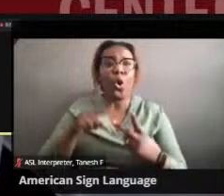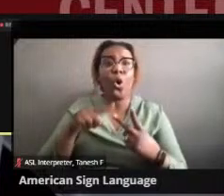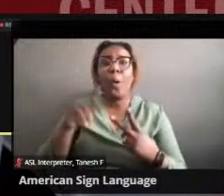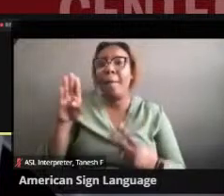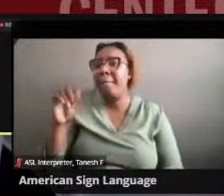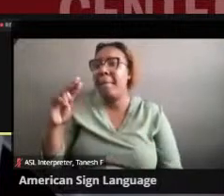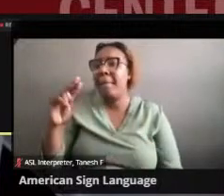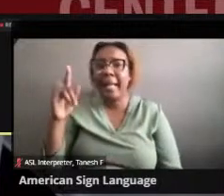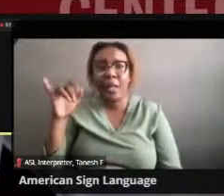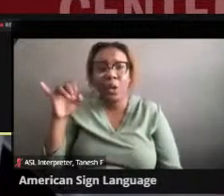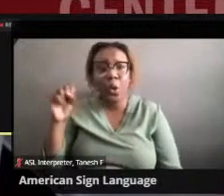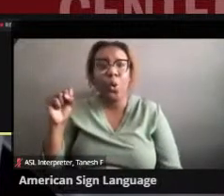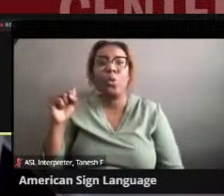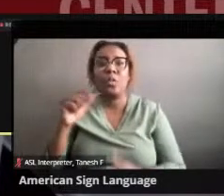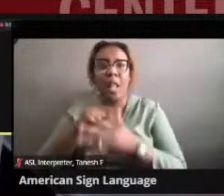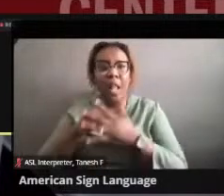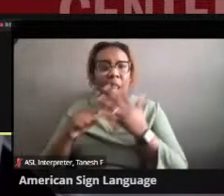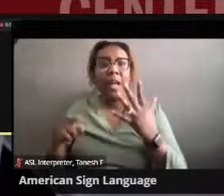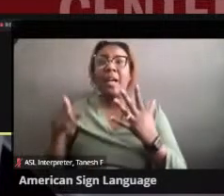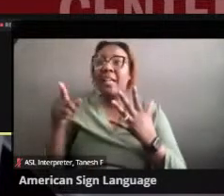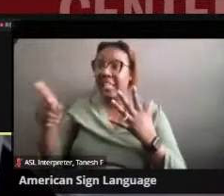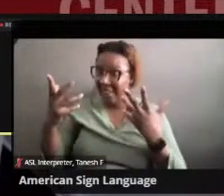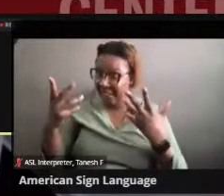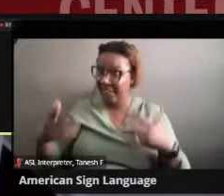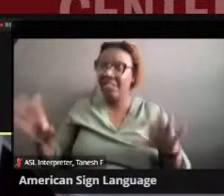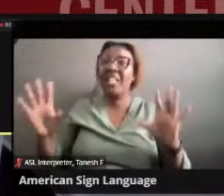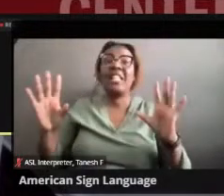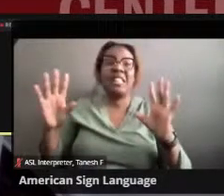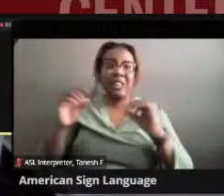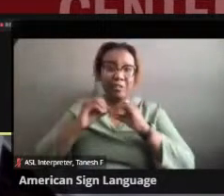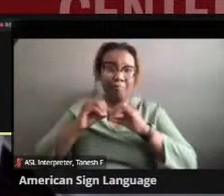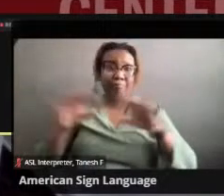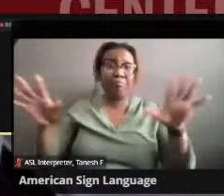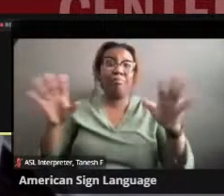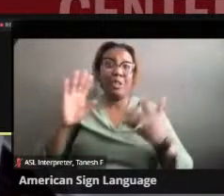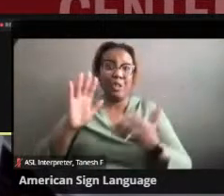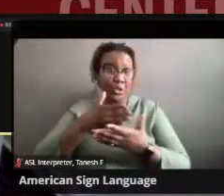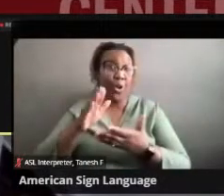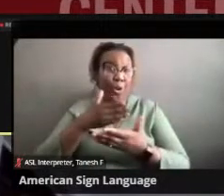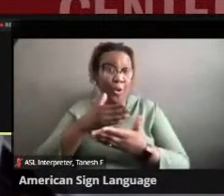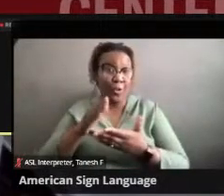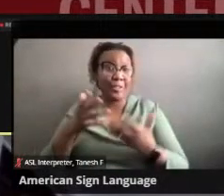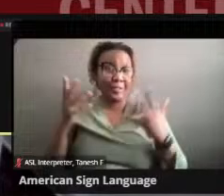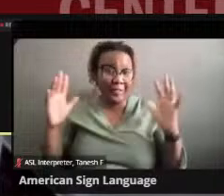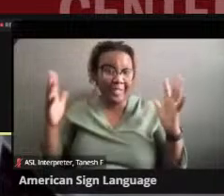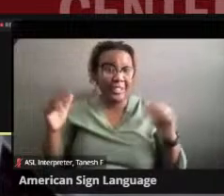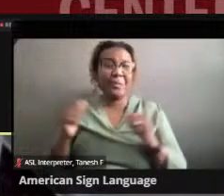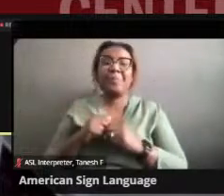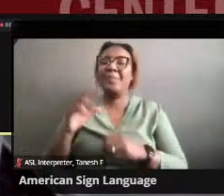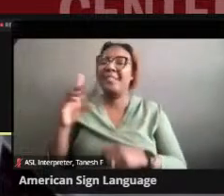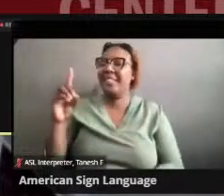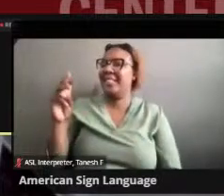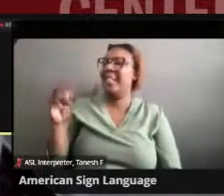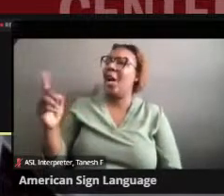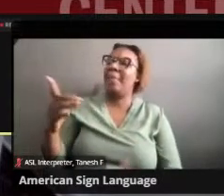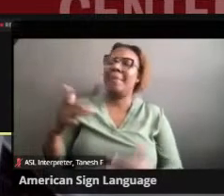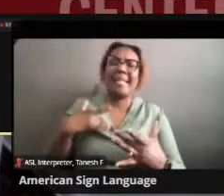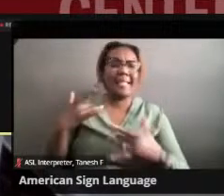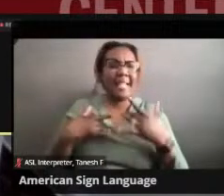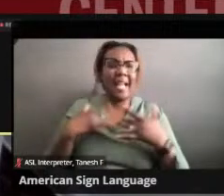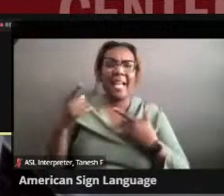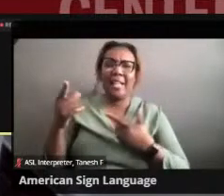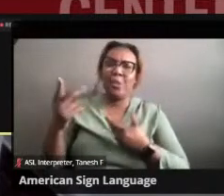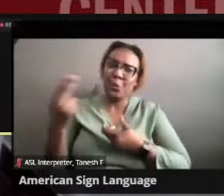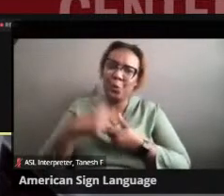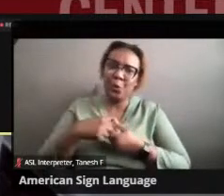more, and releasing 6 records over 15 plus years. Dom, we're so excited that you can join us this evening and offer